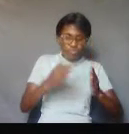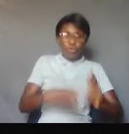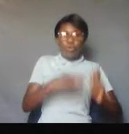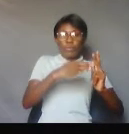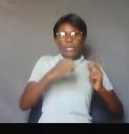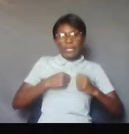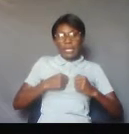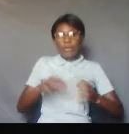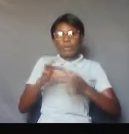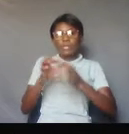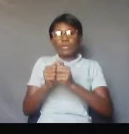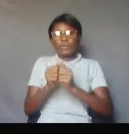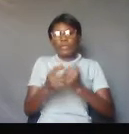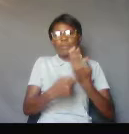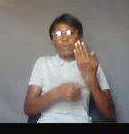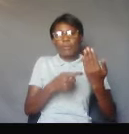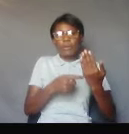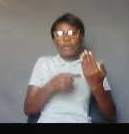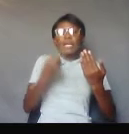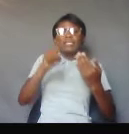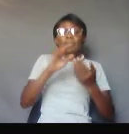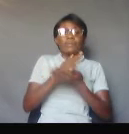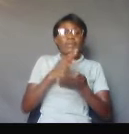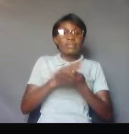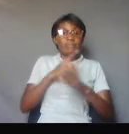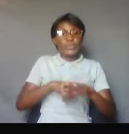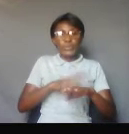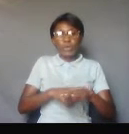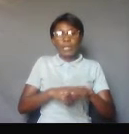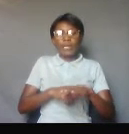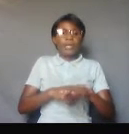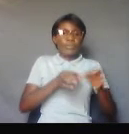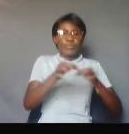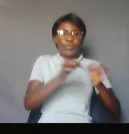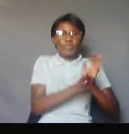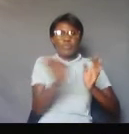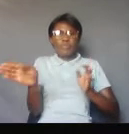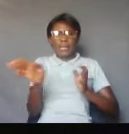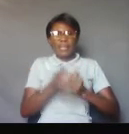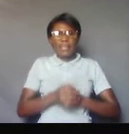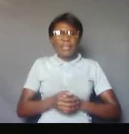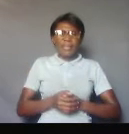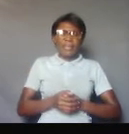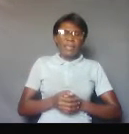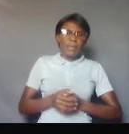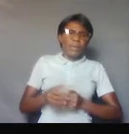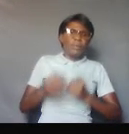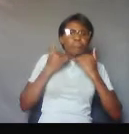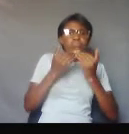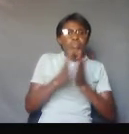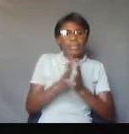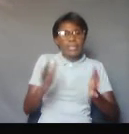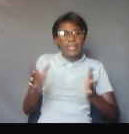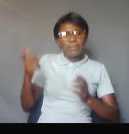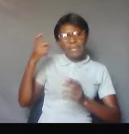we believe that it's important. So if we think about the model that underlies contextual Bible study, it's